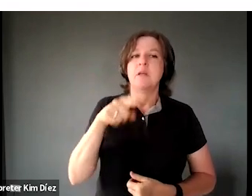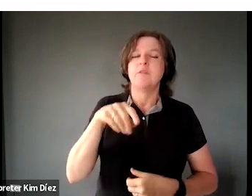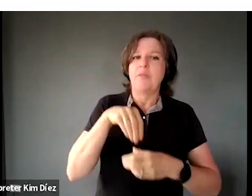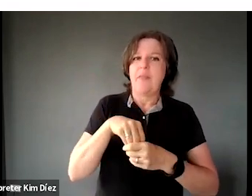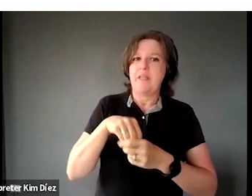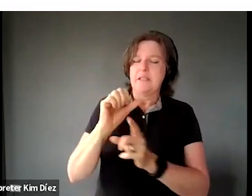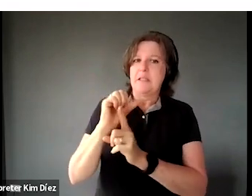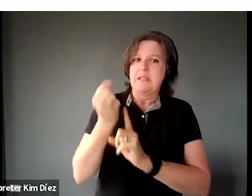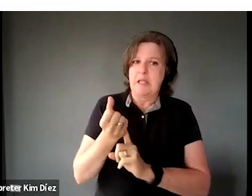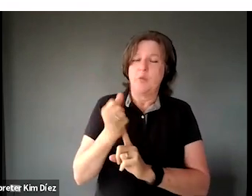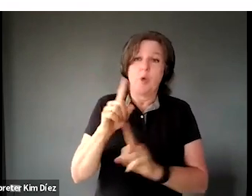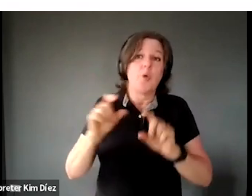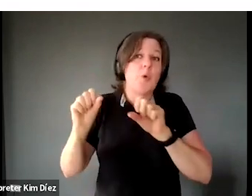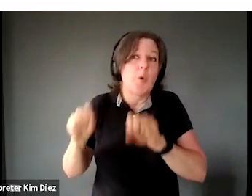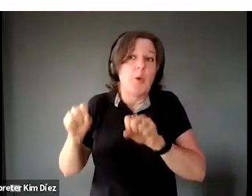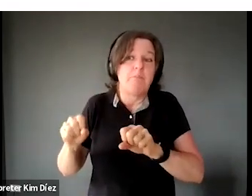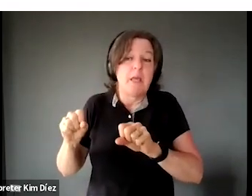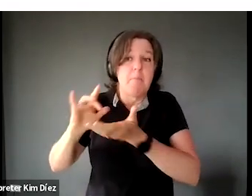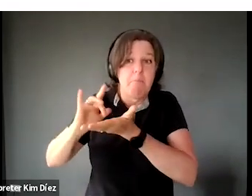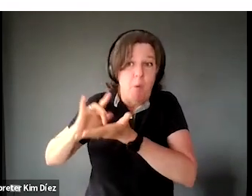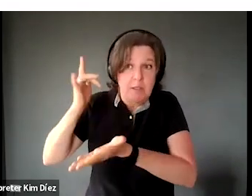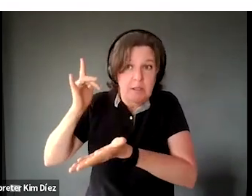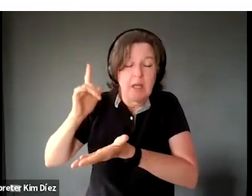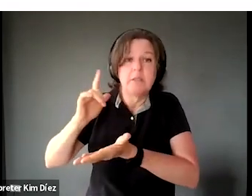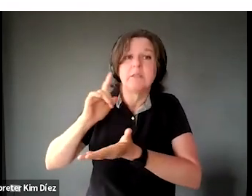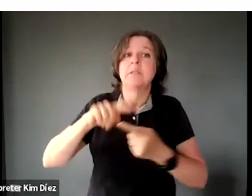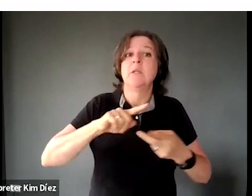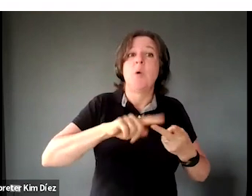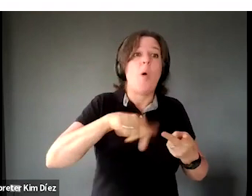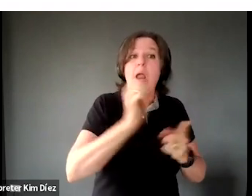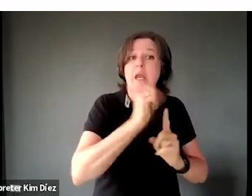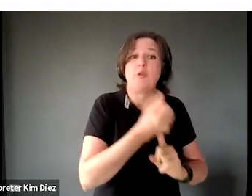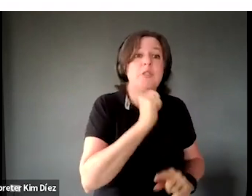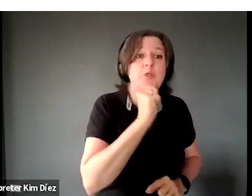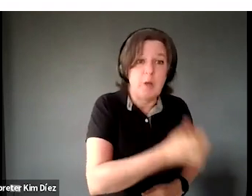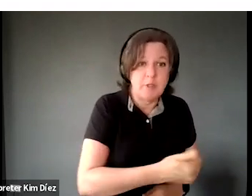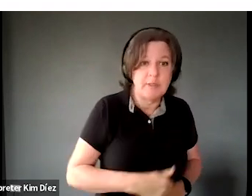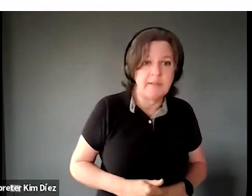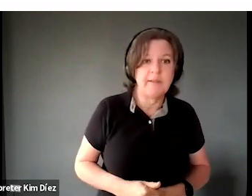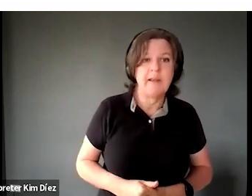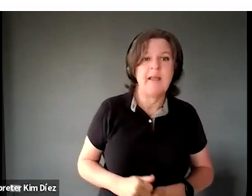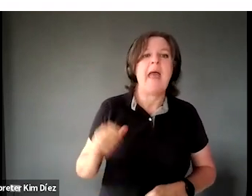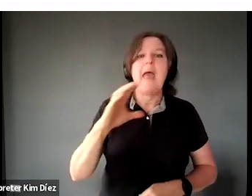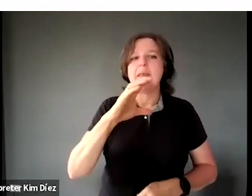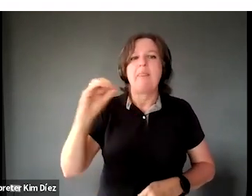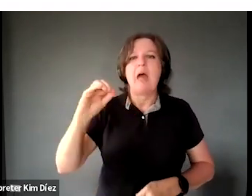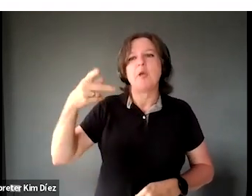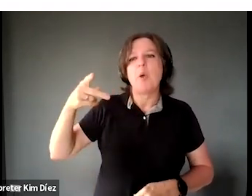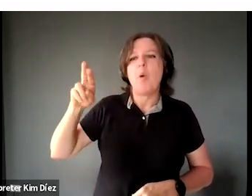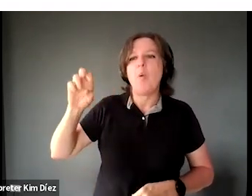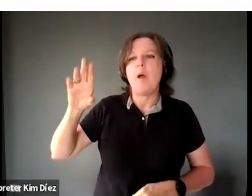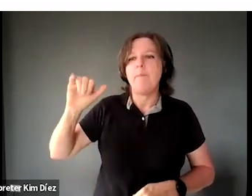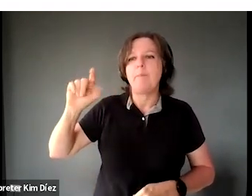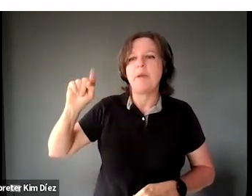in which these go from a toxic state to a non-toxic state. And the other one